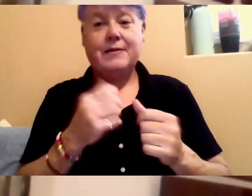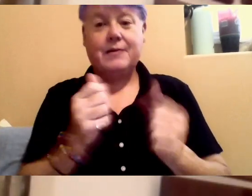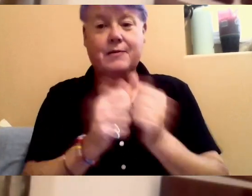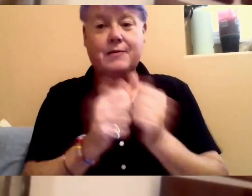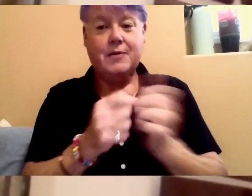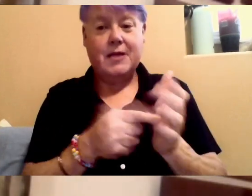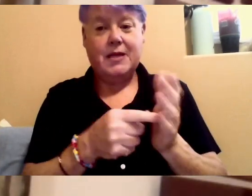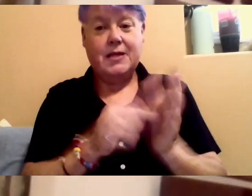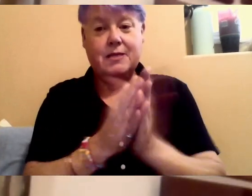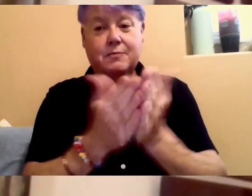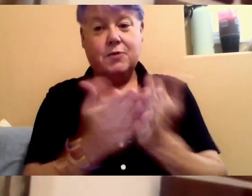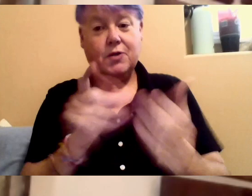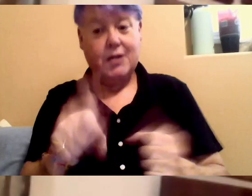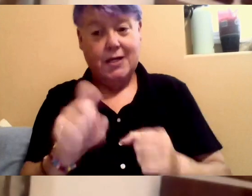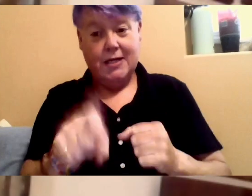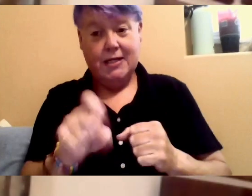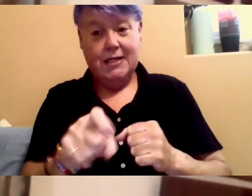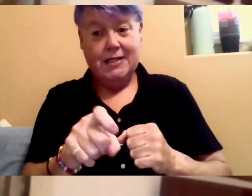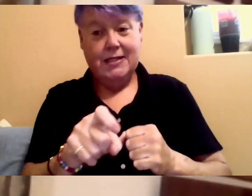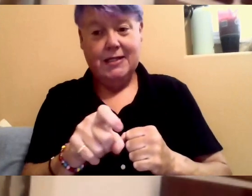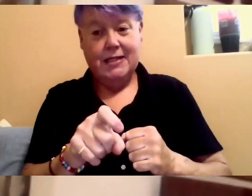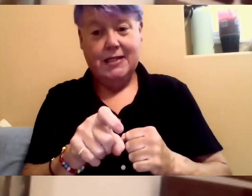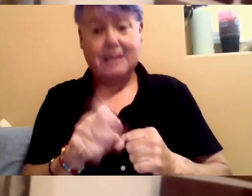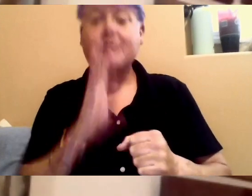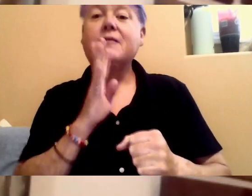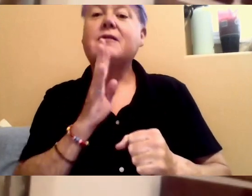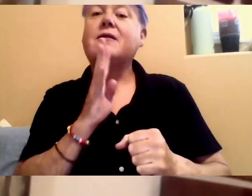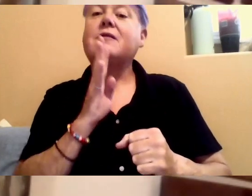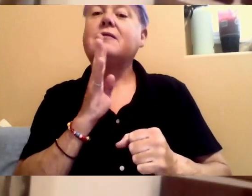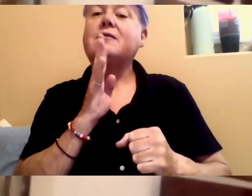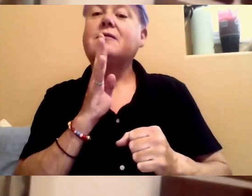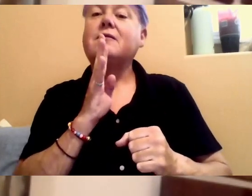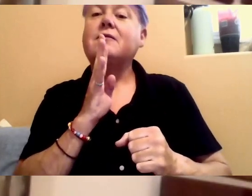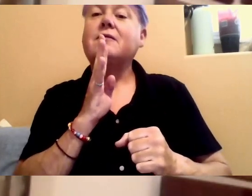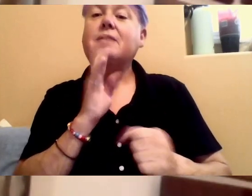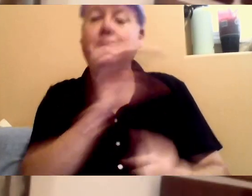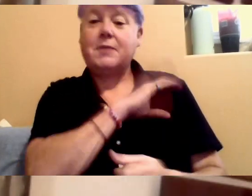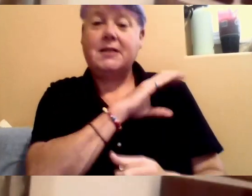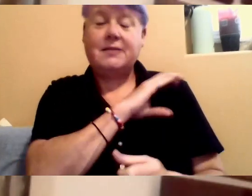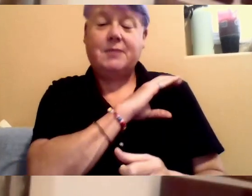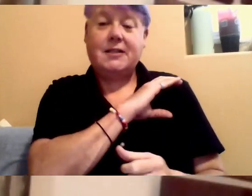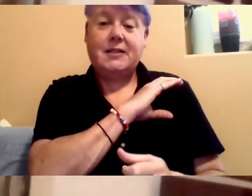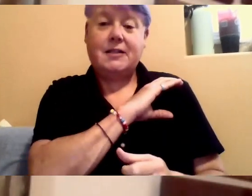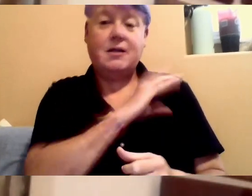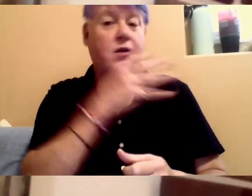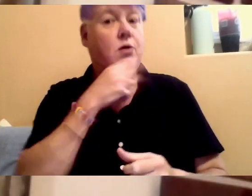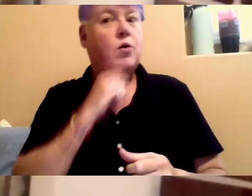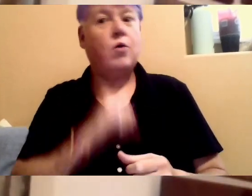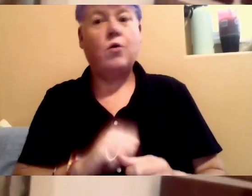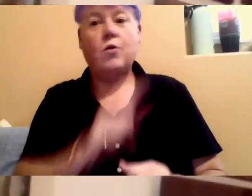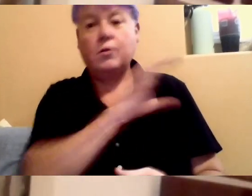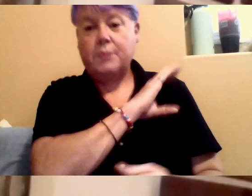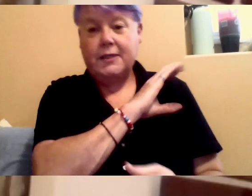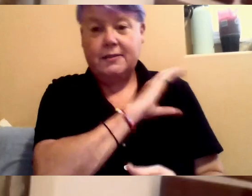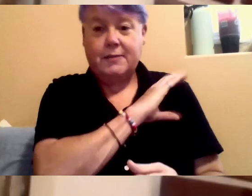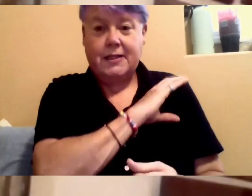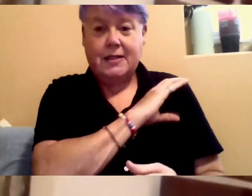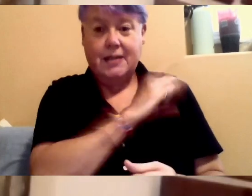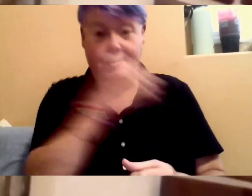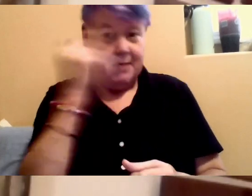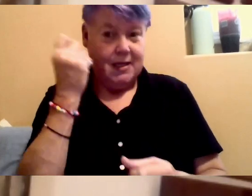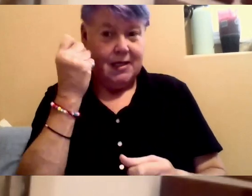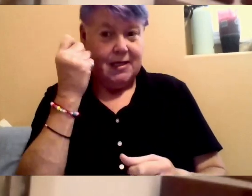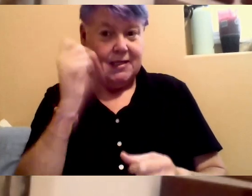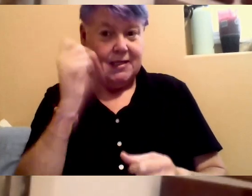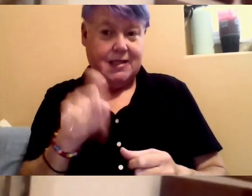I needed to talk to a policeman, an old policeman, because he needed